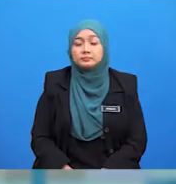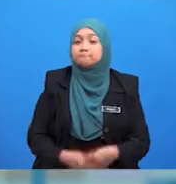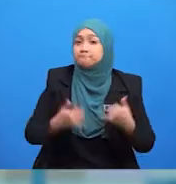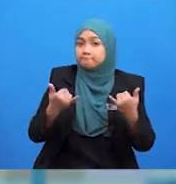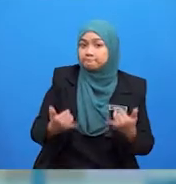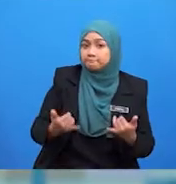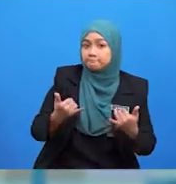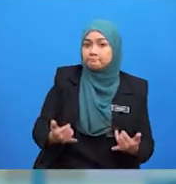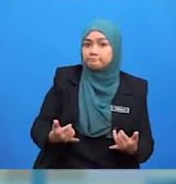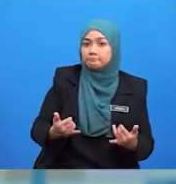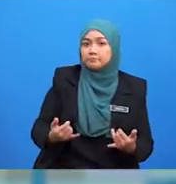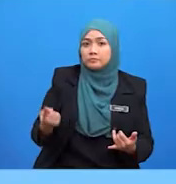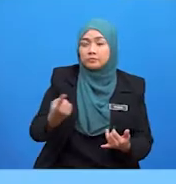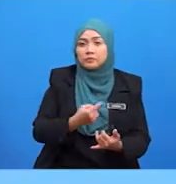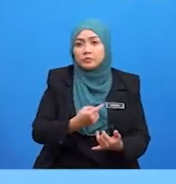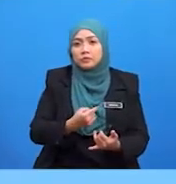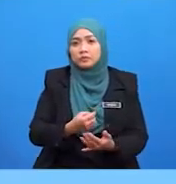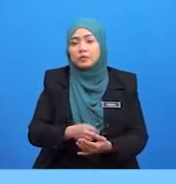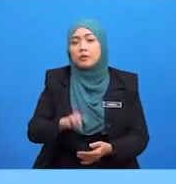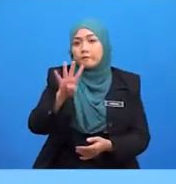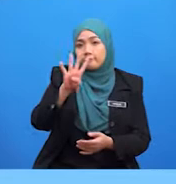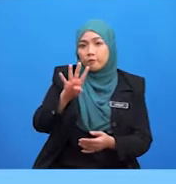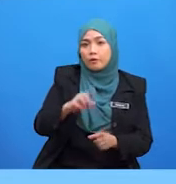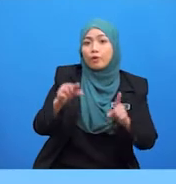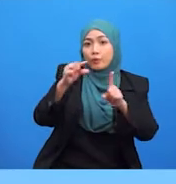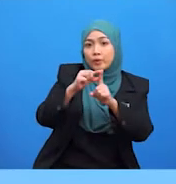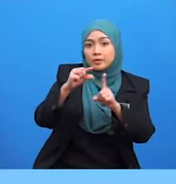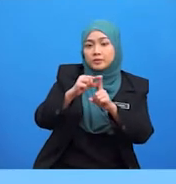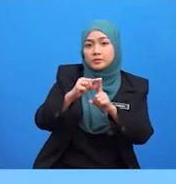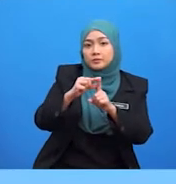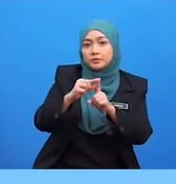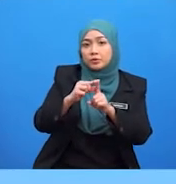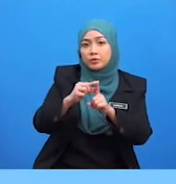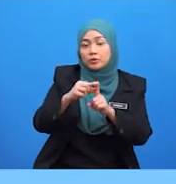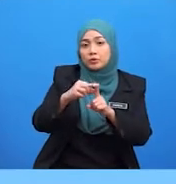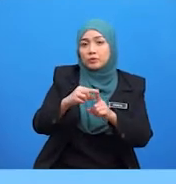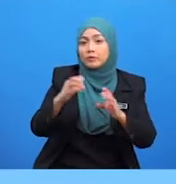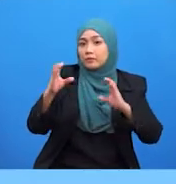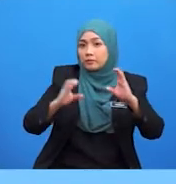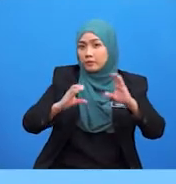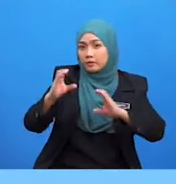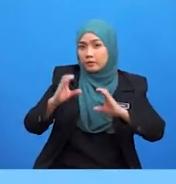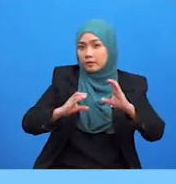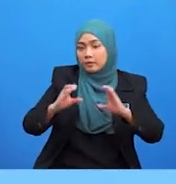Now, let's all think of four words to describe this car.